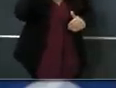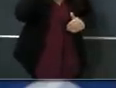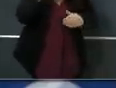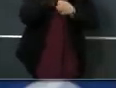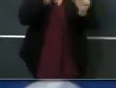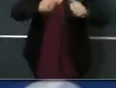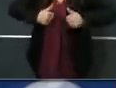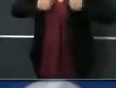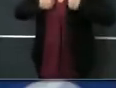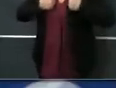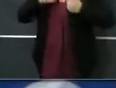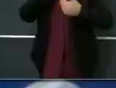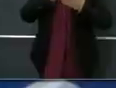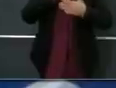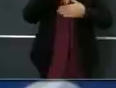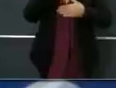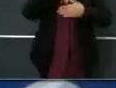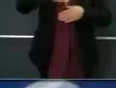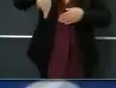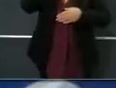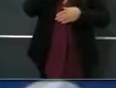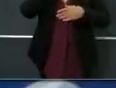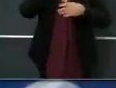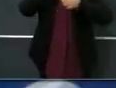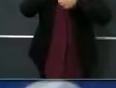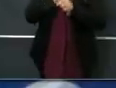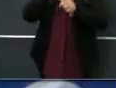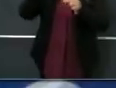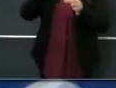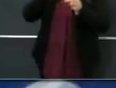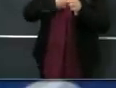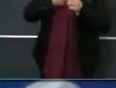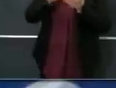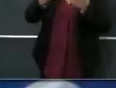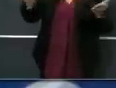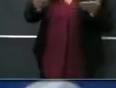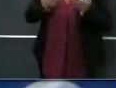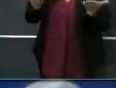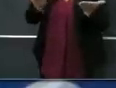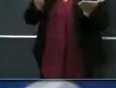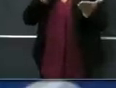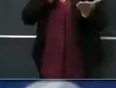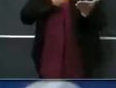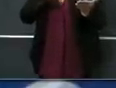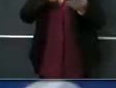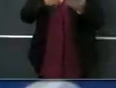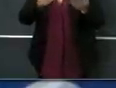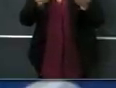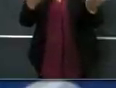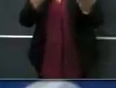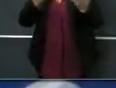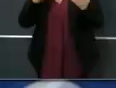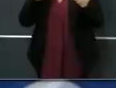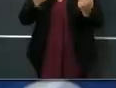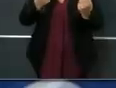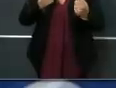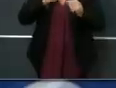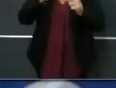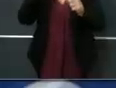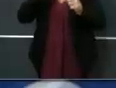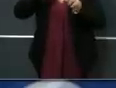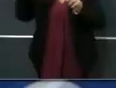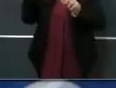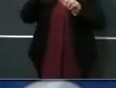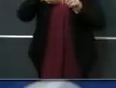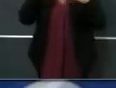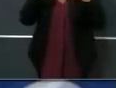made California a healthier place than some of our original models had projected. But we must have a health-first focus